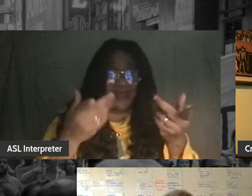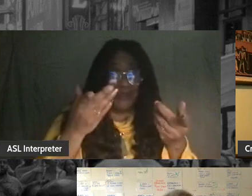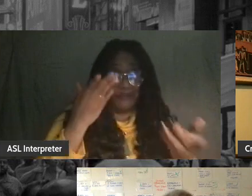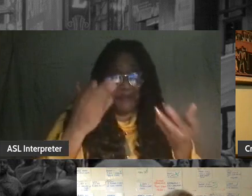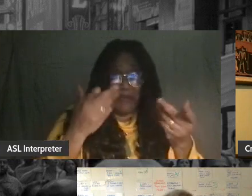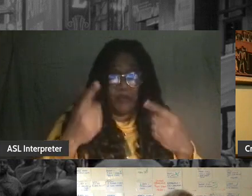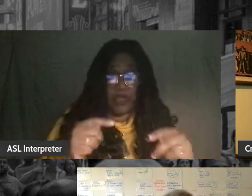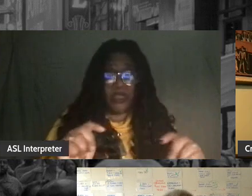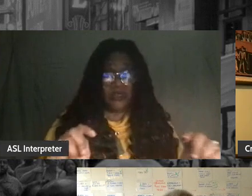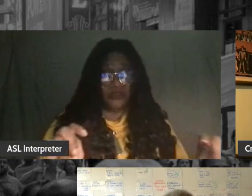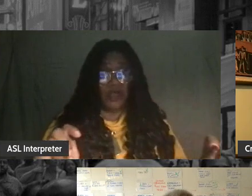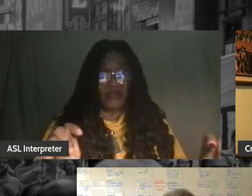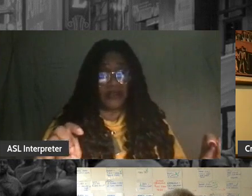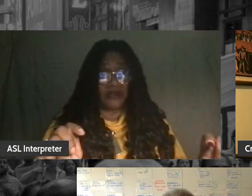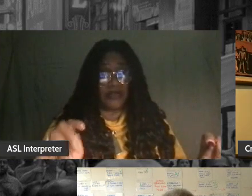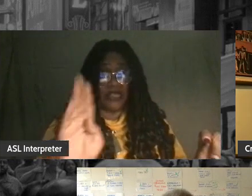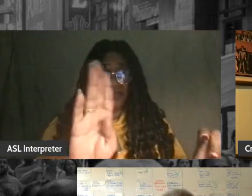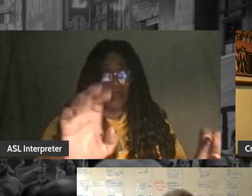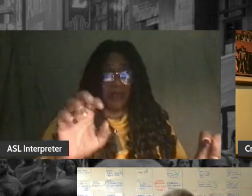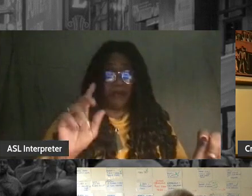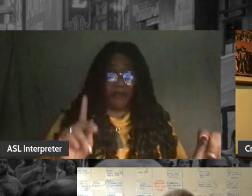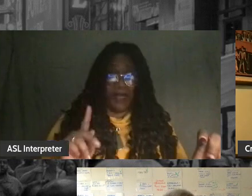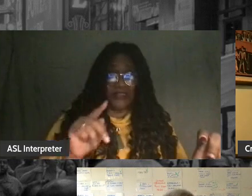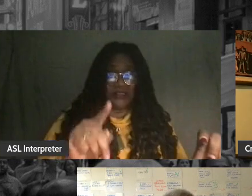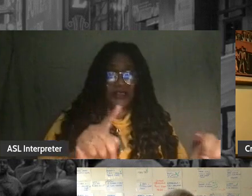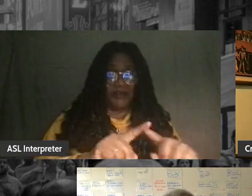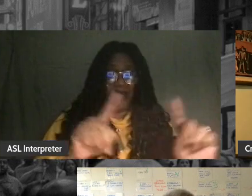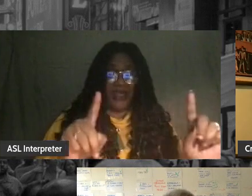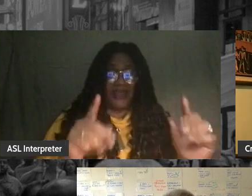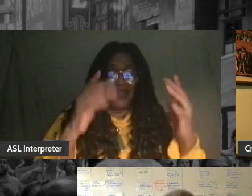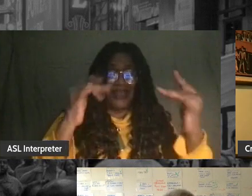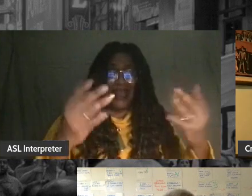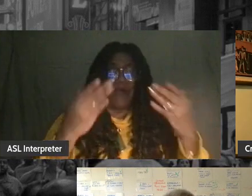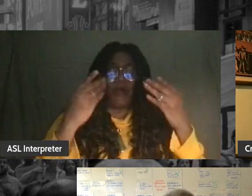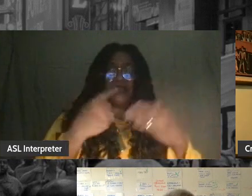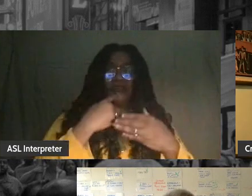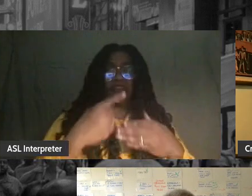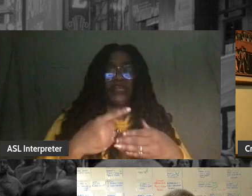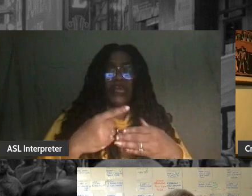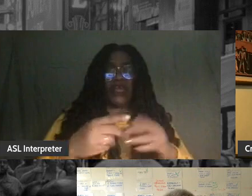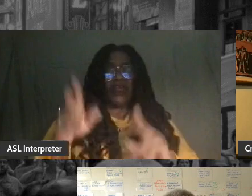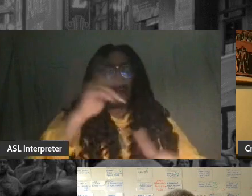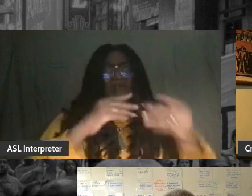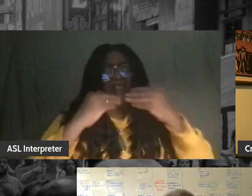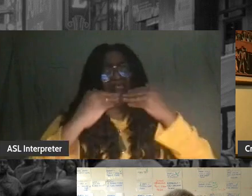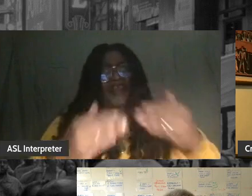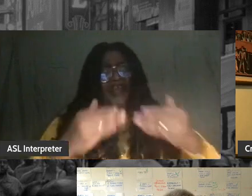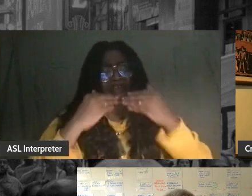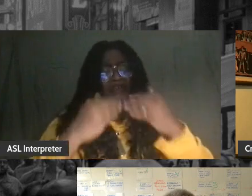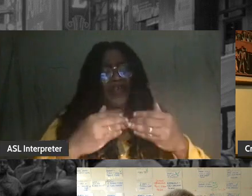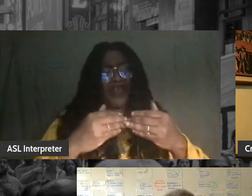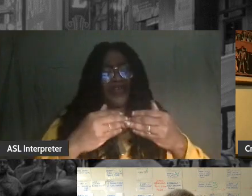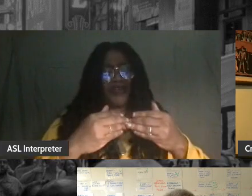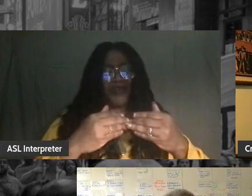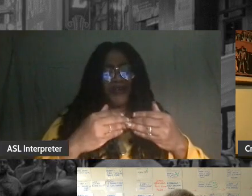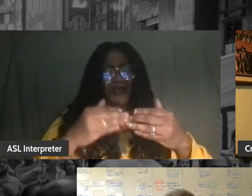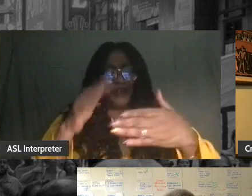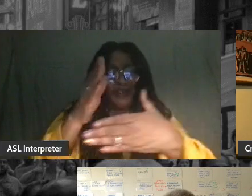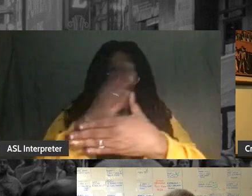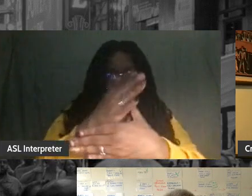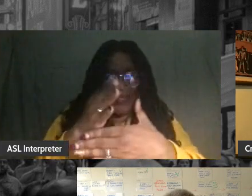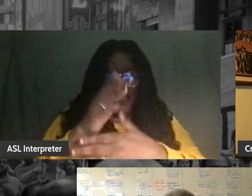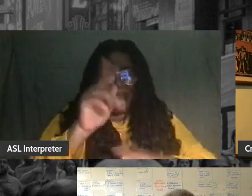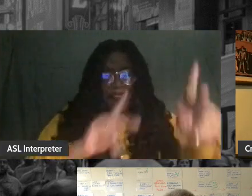them back to you. But on that note, I'd like to also thank the audience. Even though we can't see